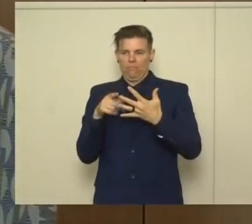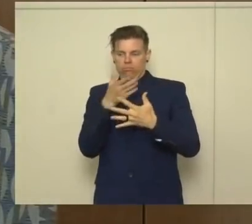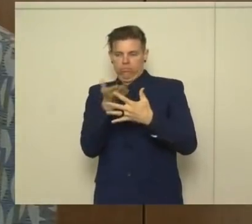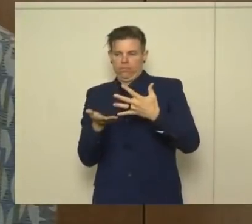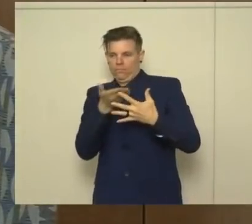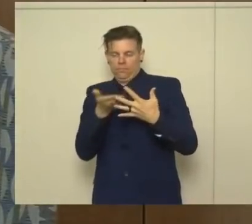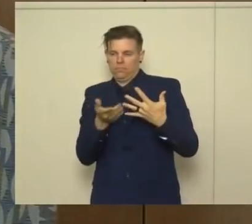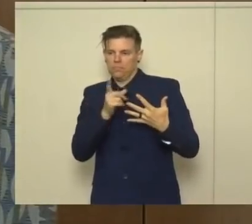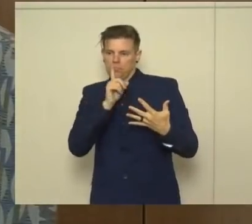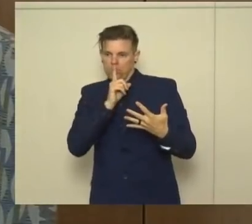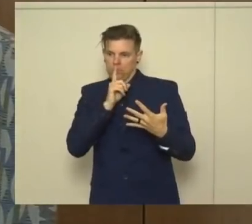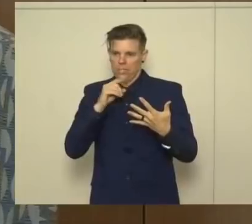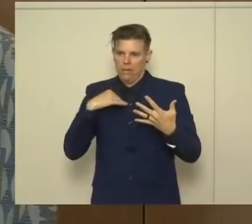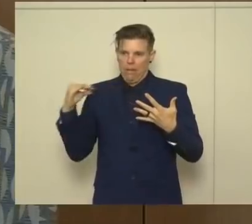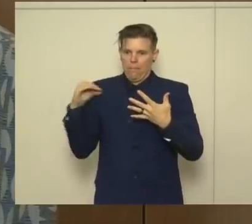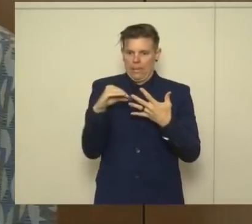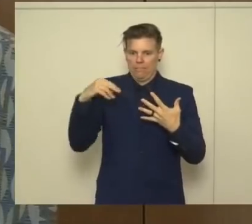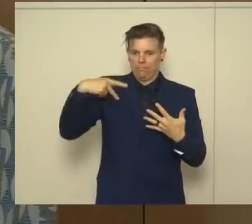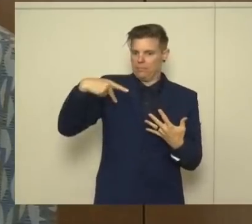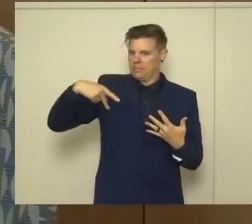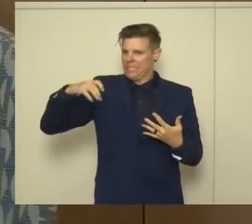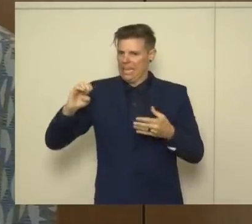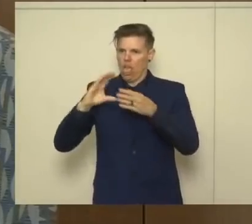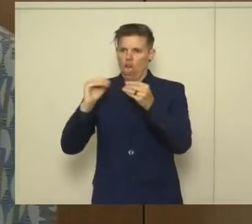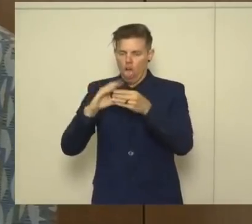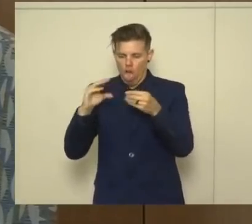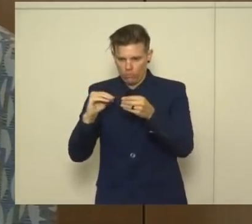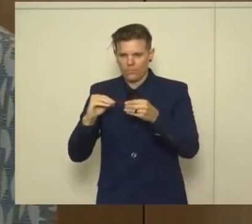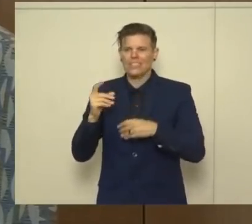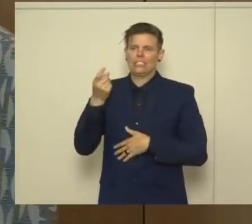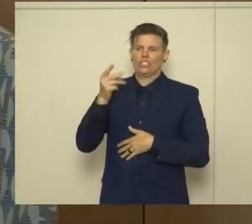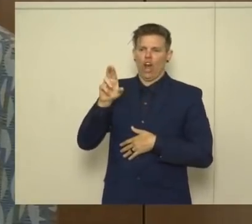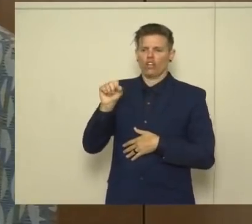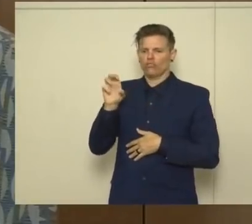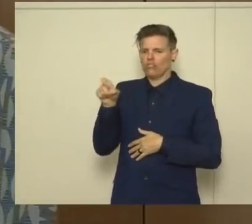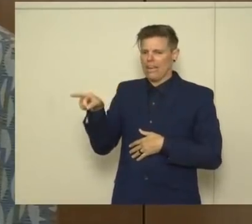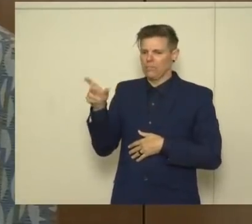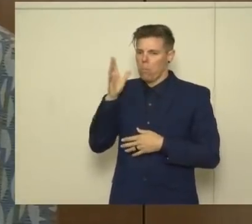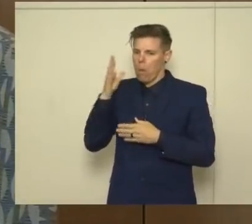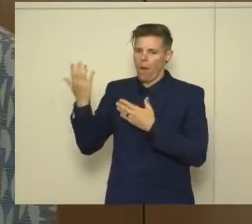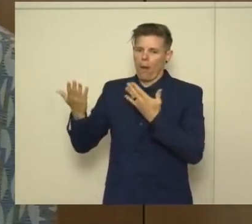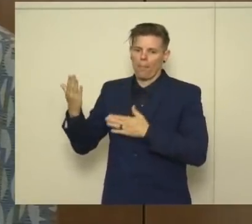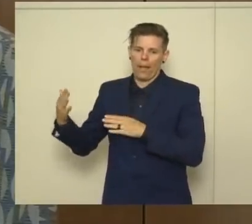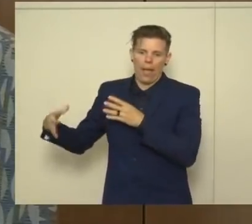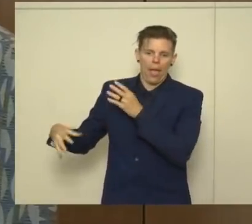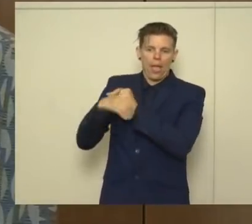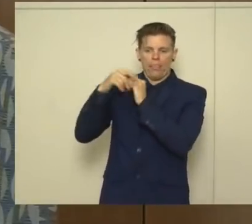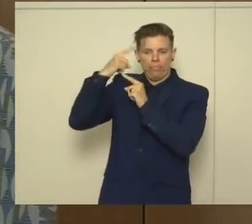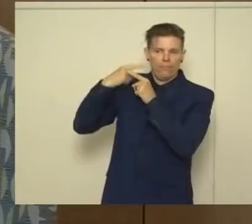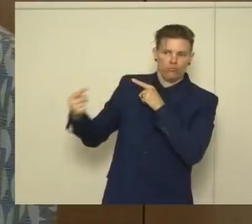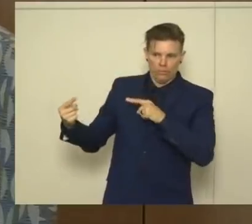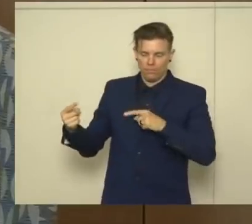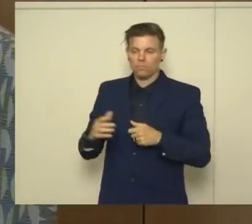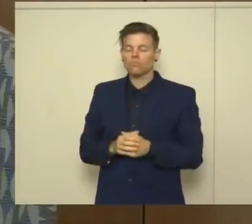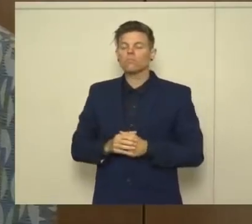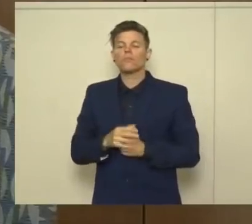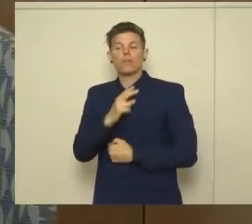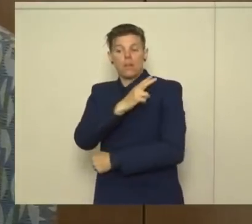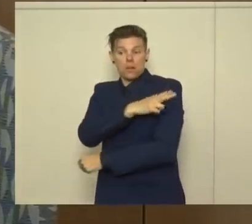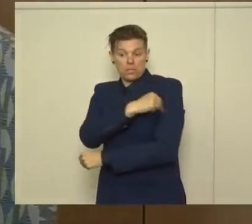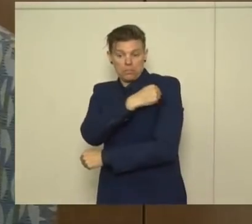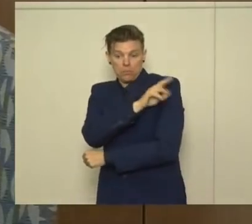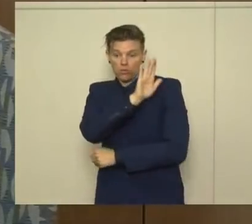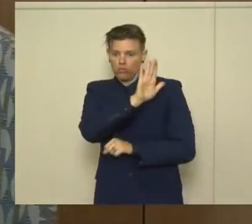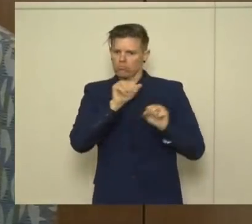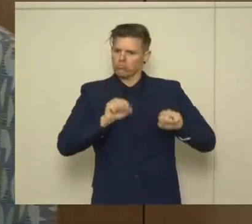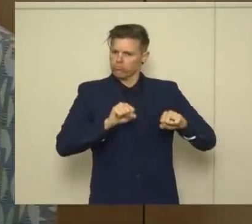I communicate this. But when you look at a hospital capacity, it's not just having enough beds and providers and ventilators, which